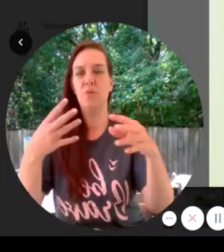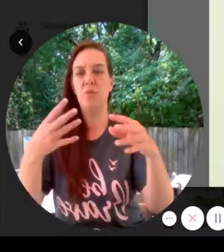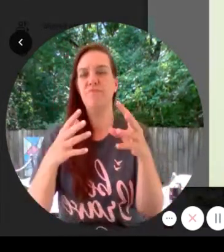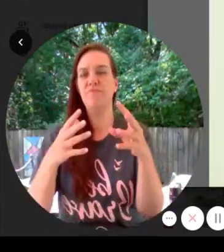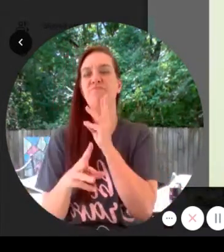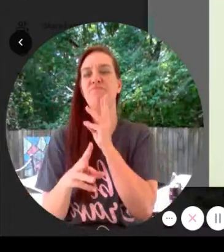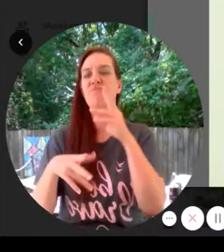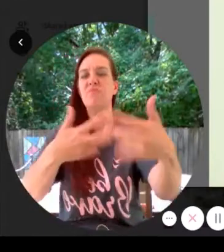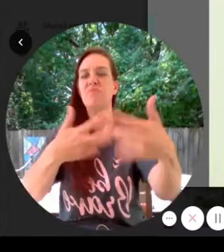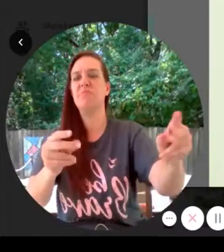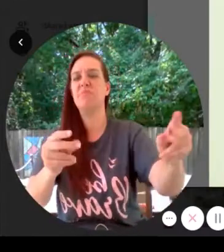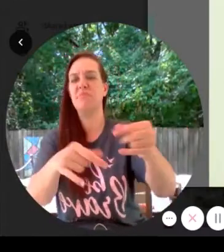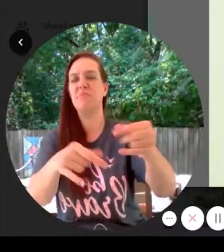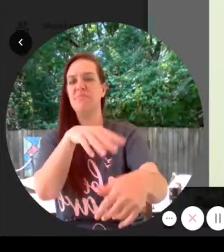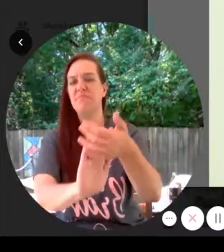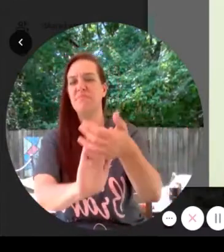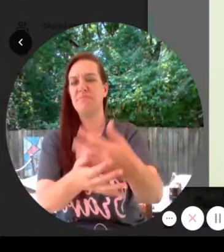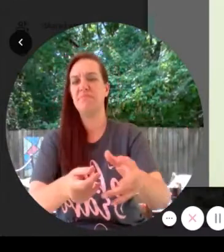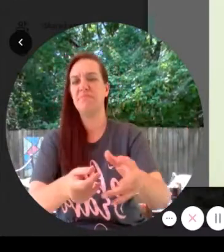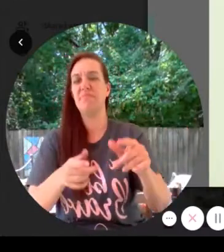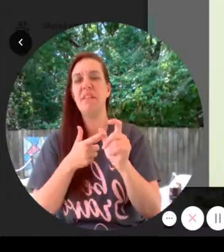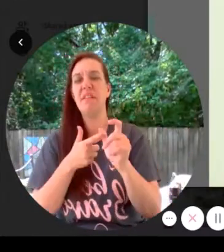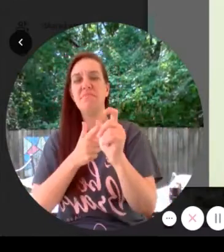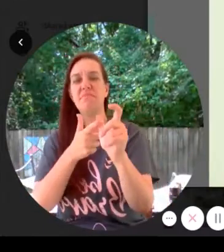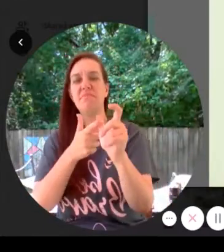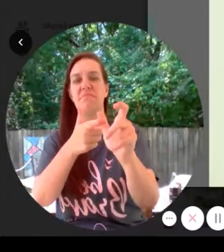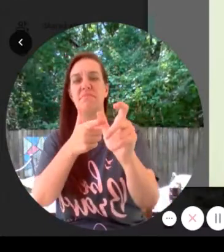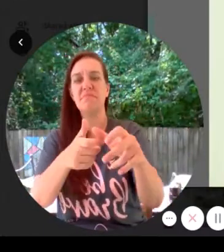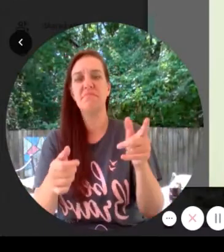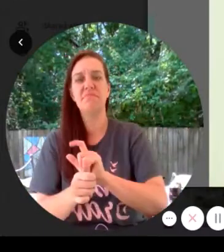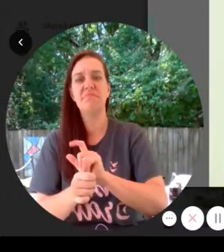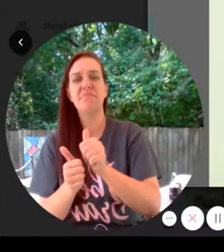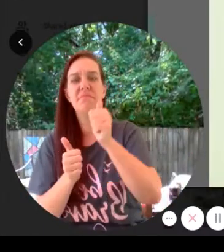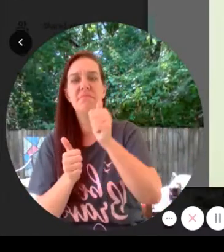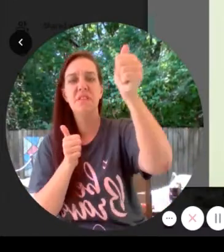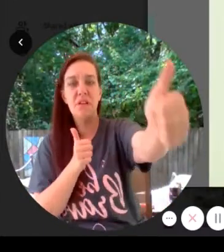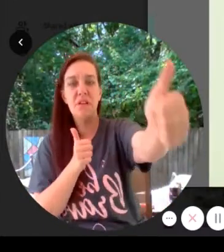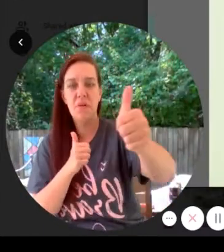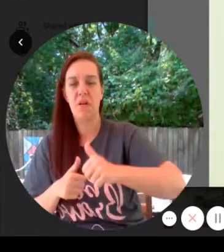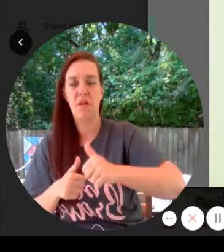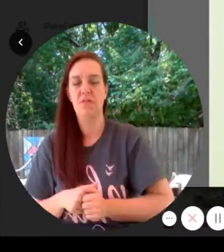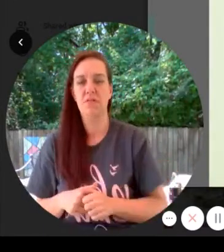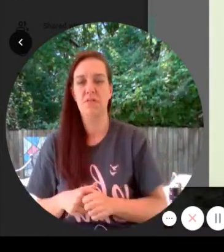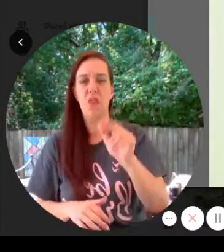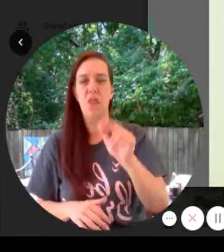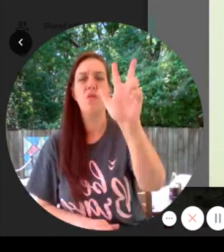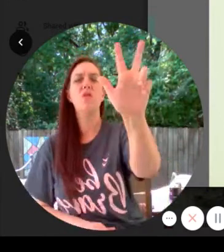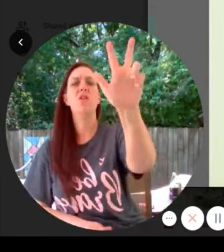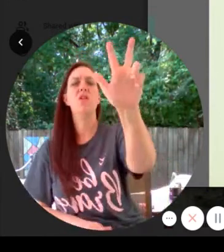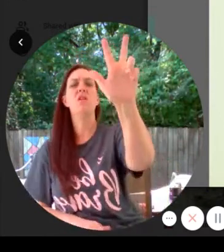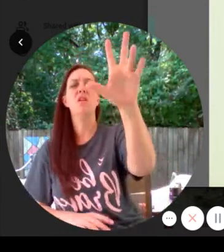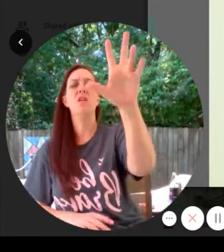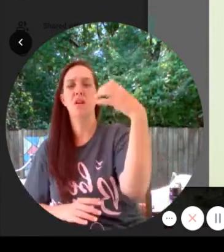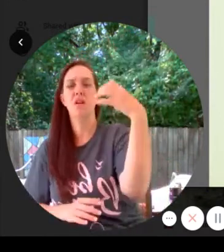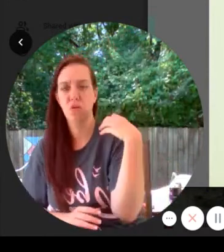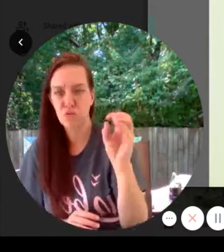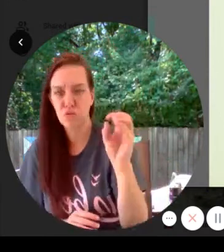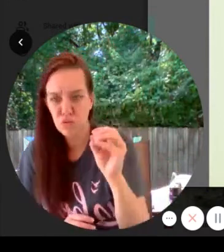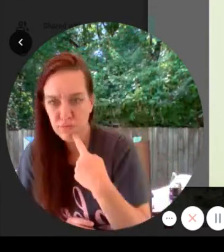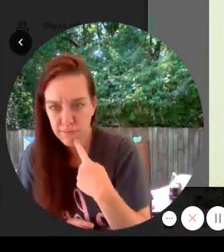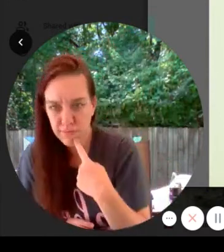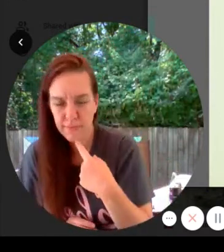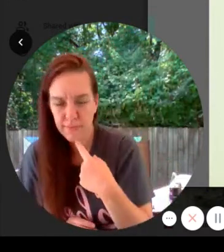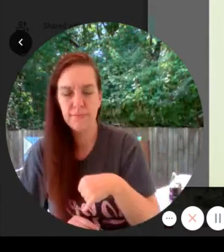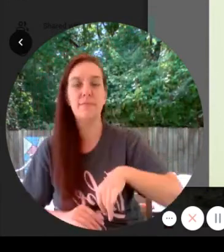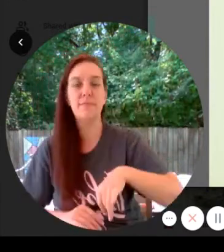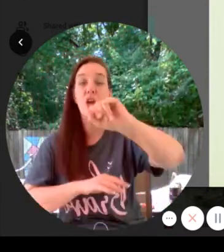hands and jogged across the locker room's rubber mat. 3, said Coach O.